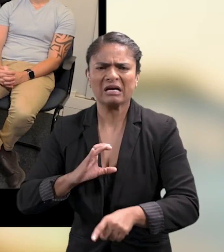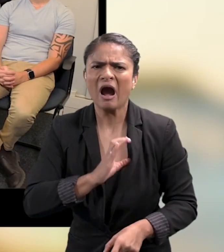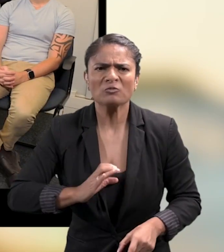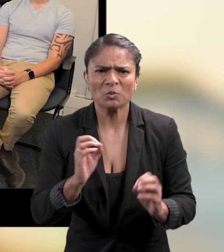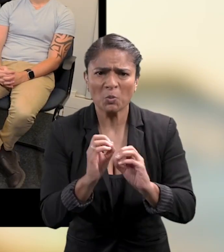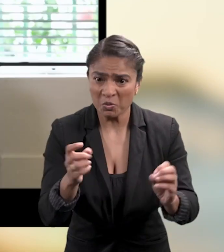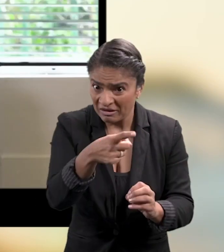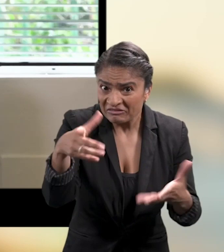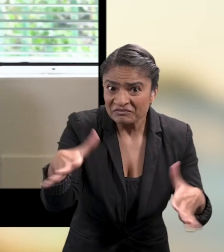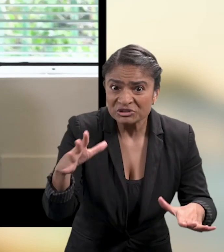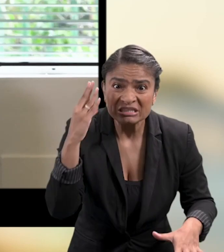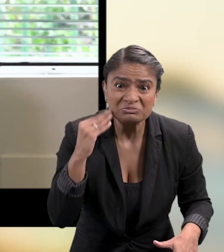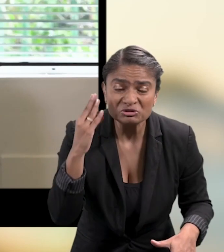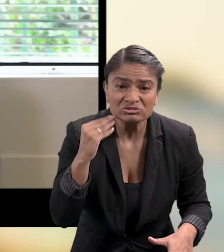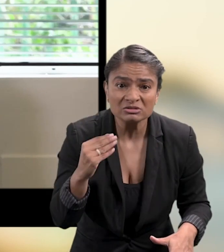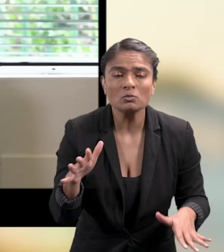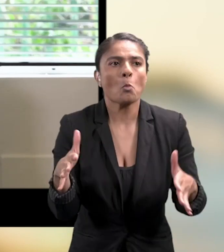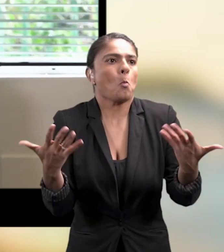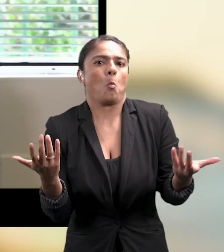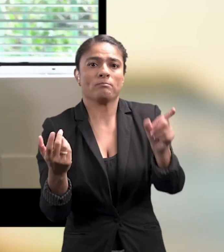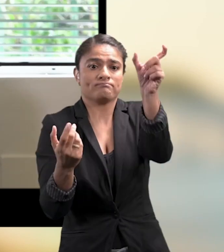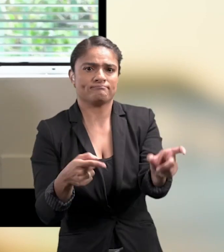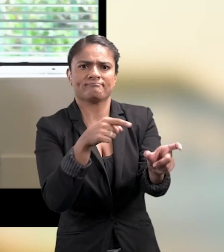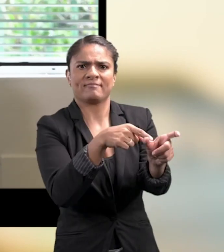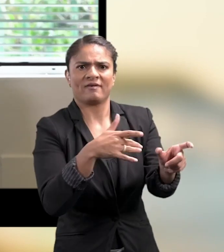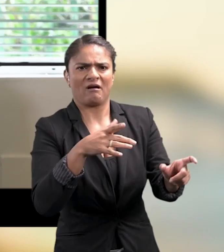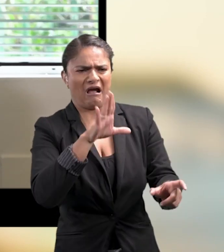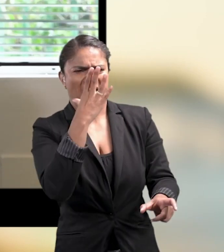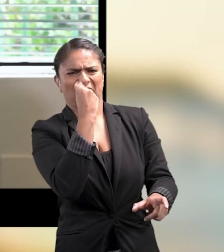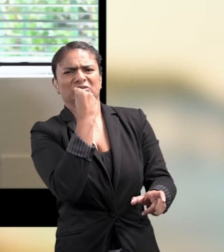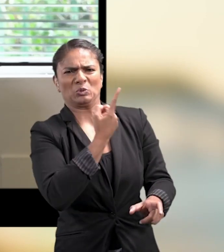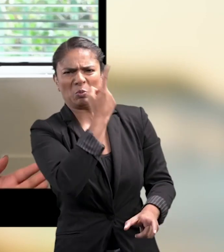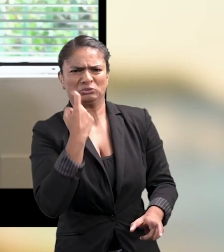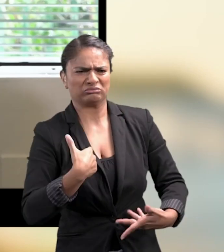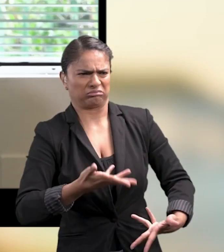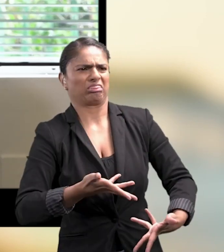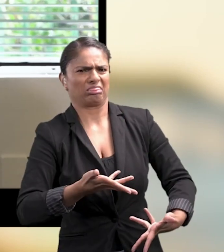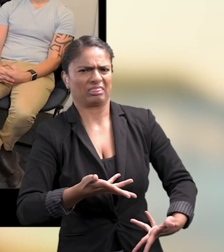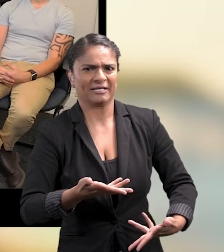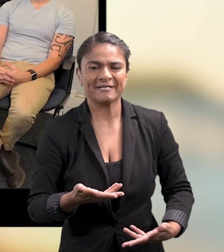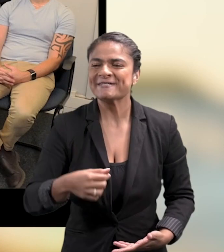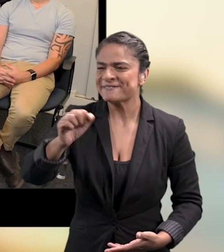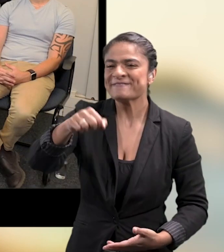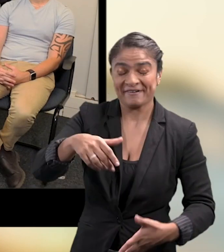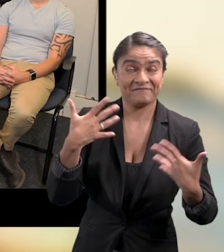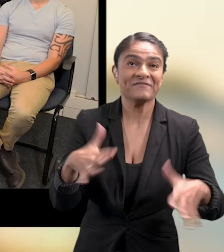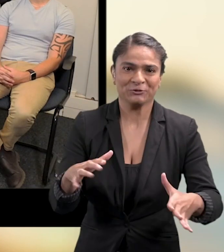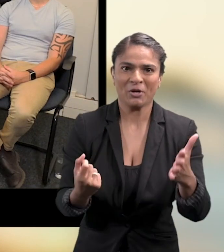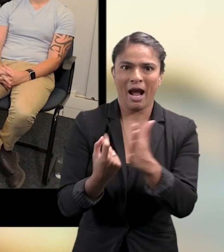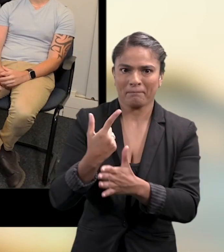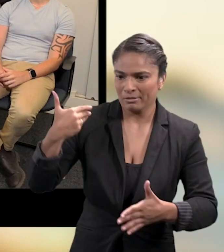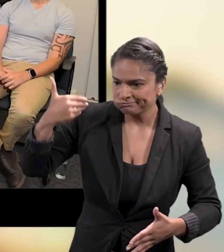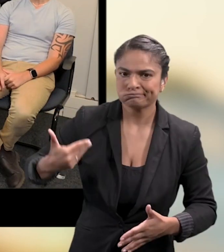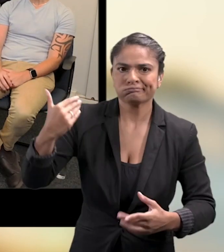that ever happened to you as well, where someone just randomly asks you questions? Yeah, Keegan? I've had that happen